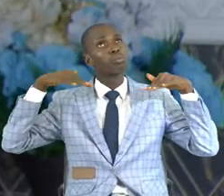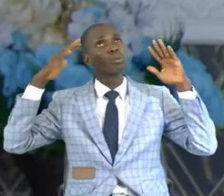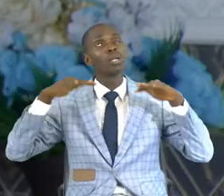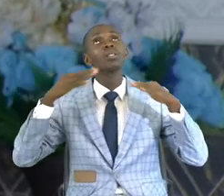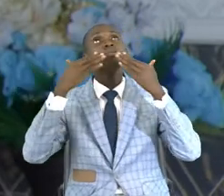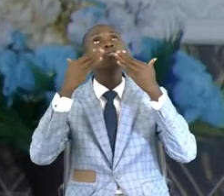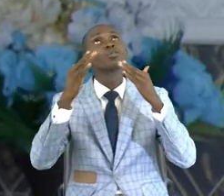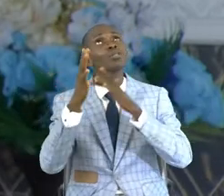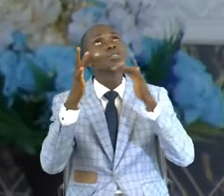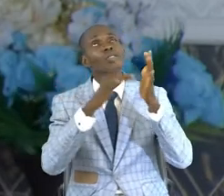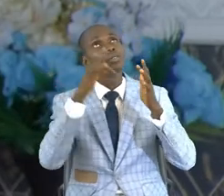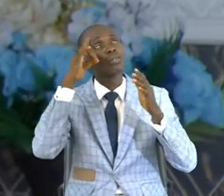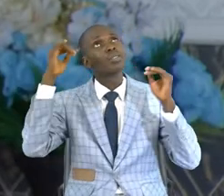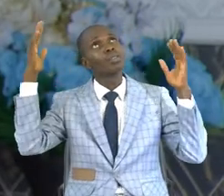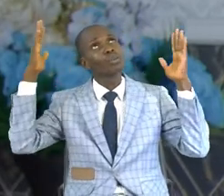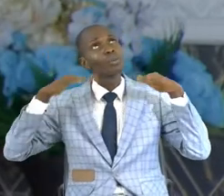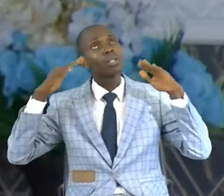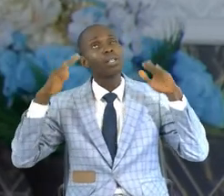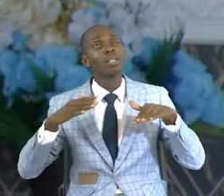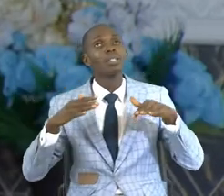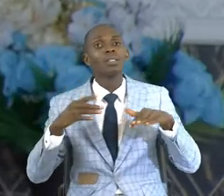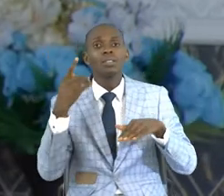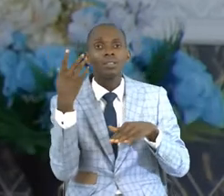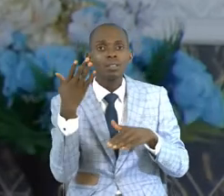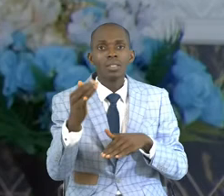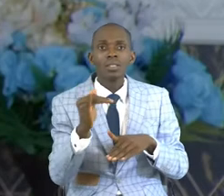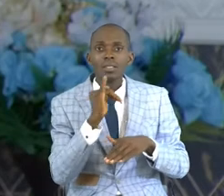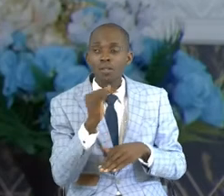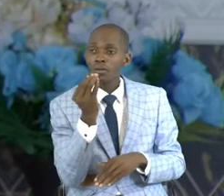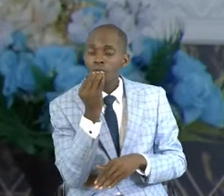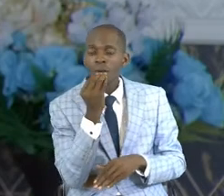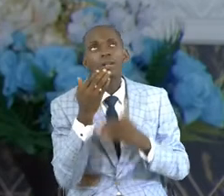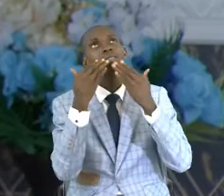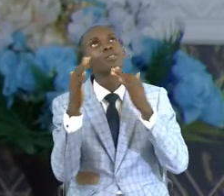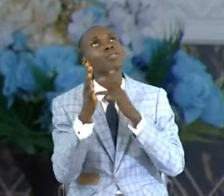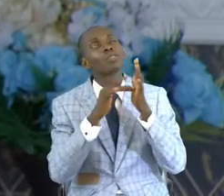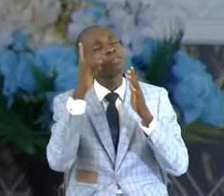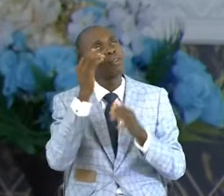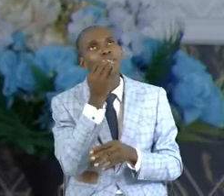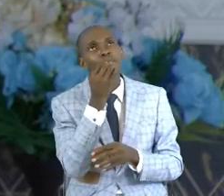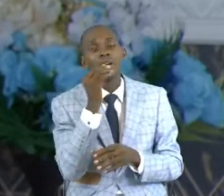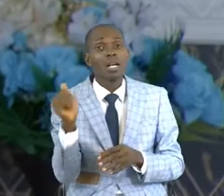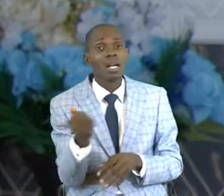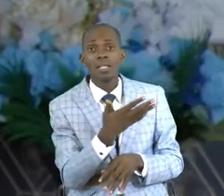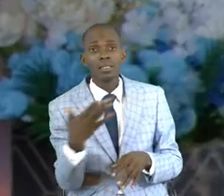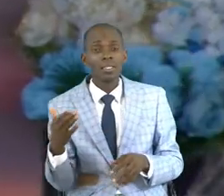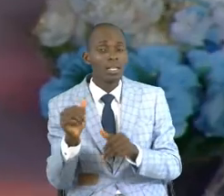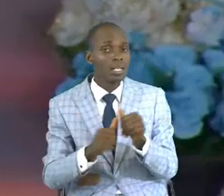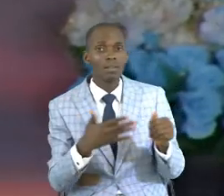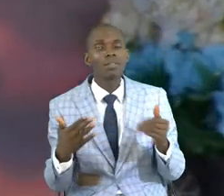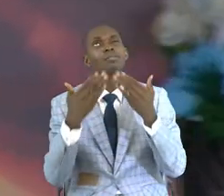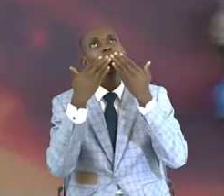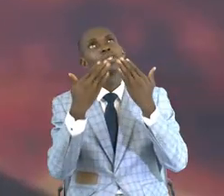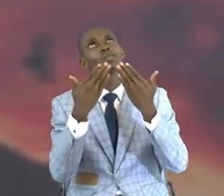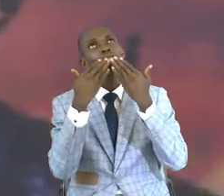you, Jesus, for the rain. There is food. Thank you, Jesus, for the food. Anything and everything. Thank you,